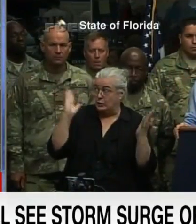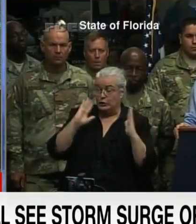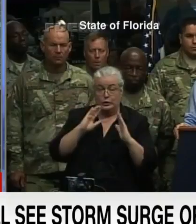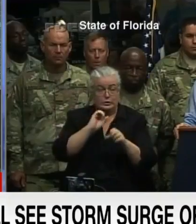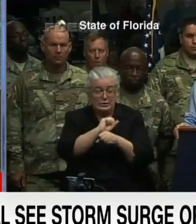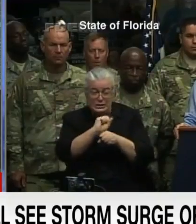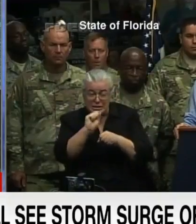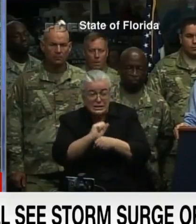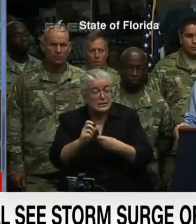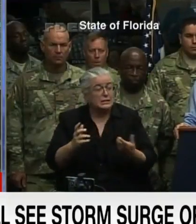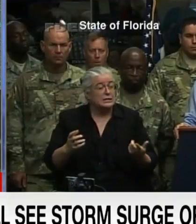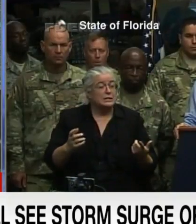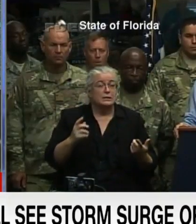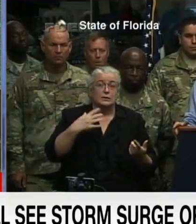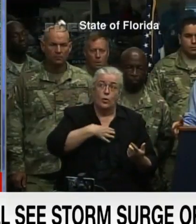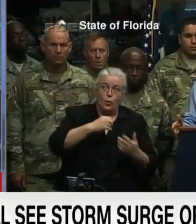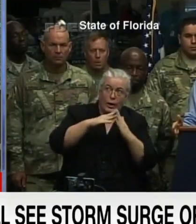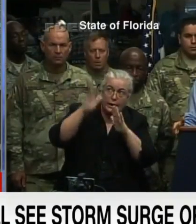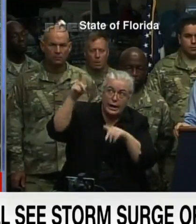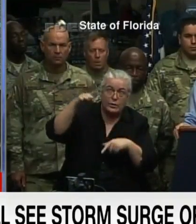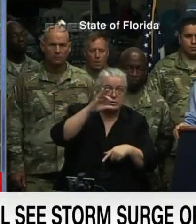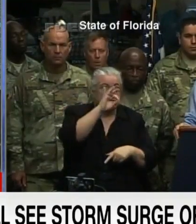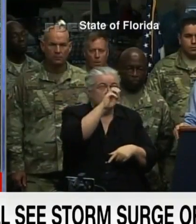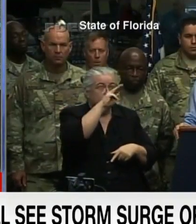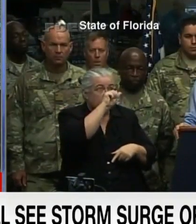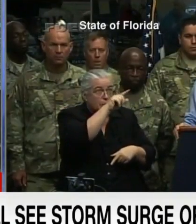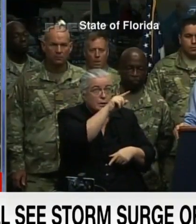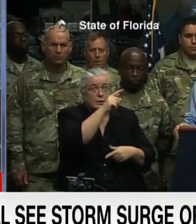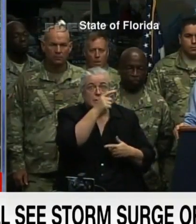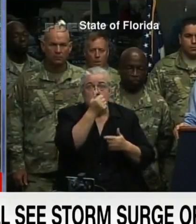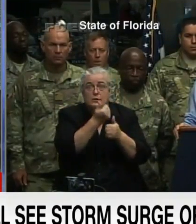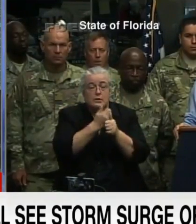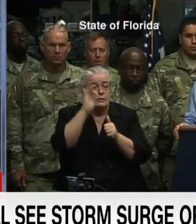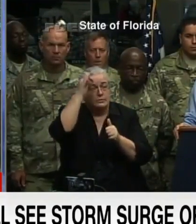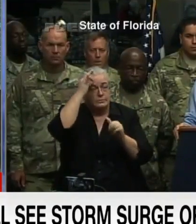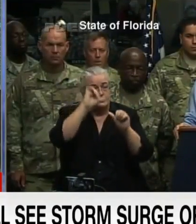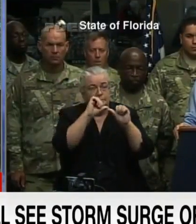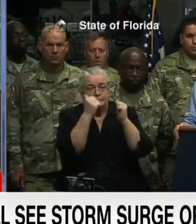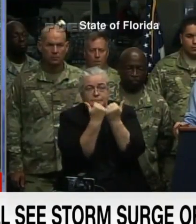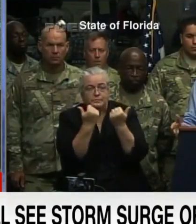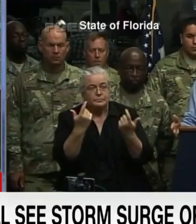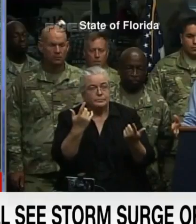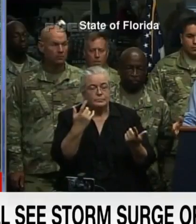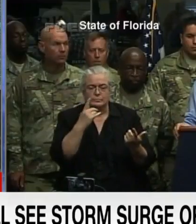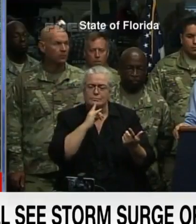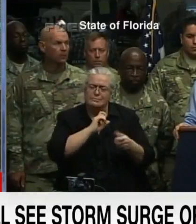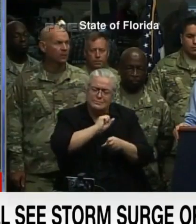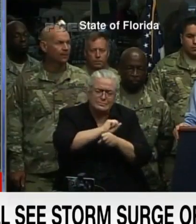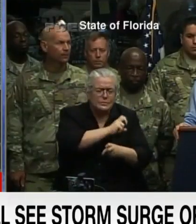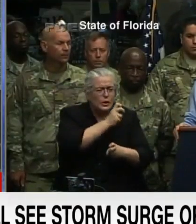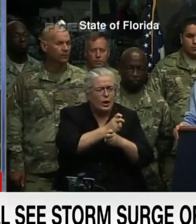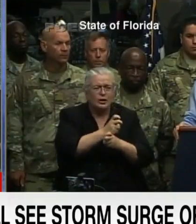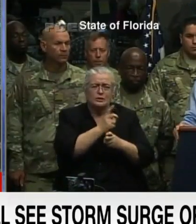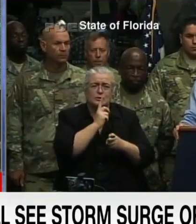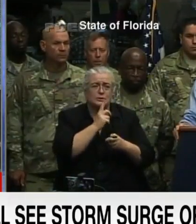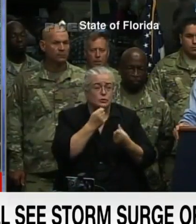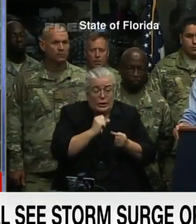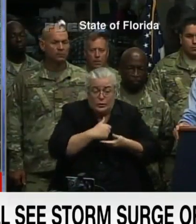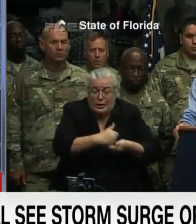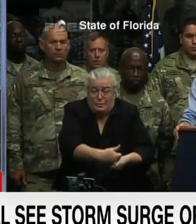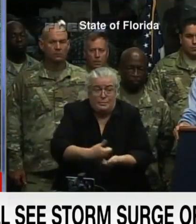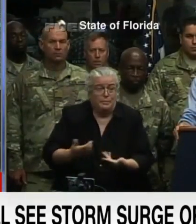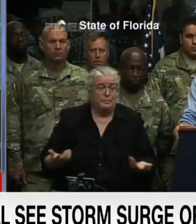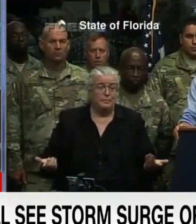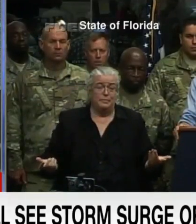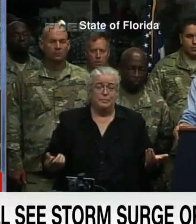you from the White House to FEMA to every federal agency I know is here trying to be helpful.